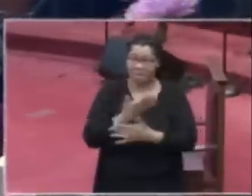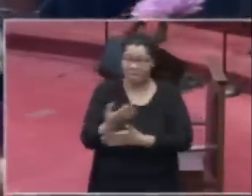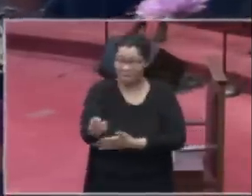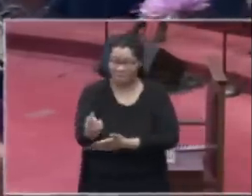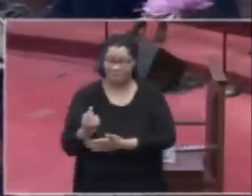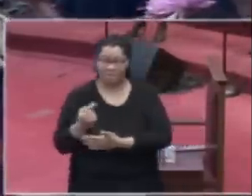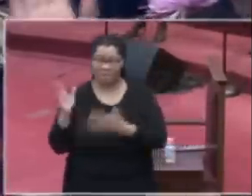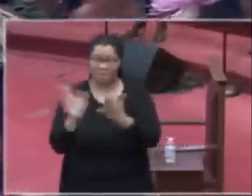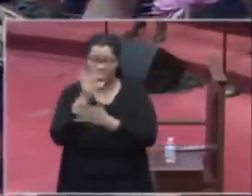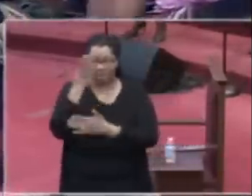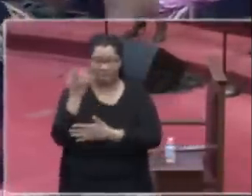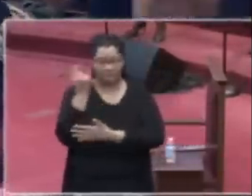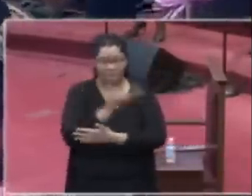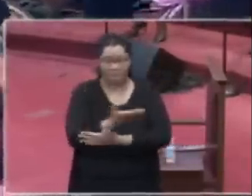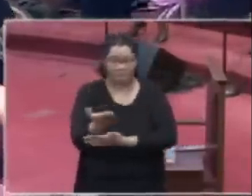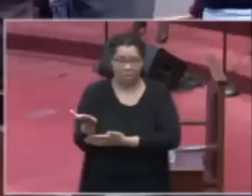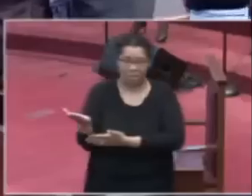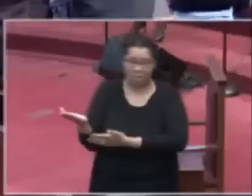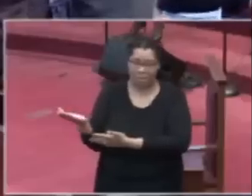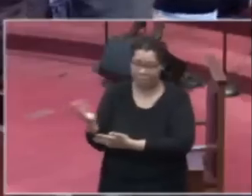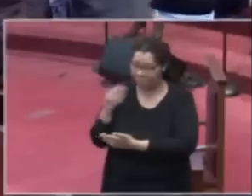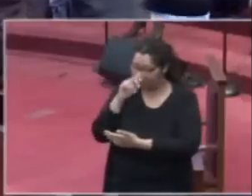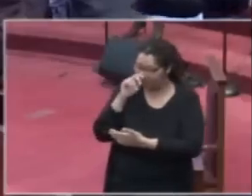be praised for you.